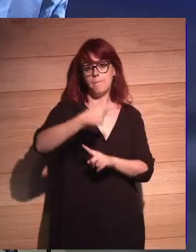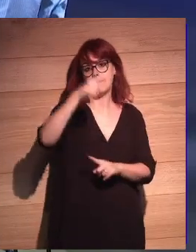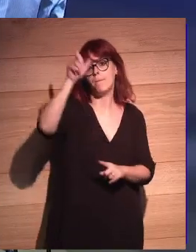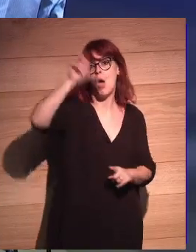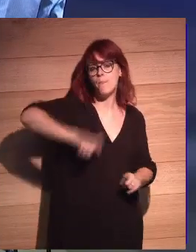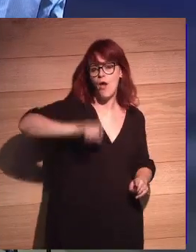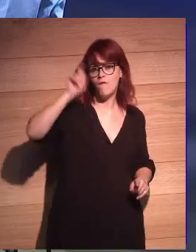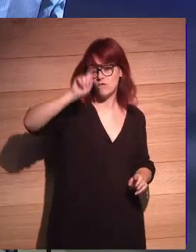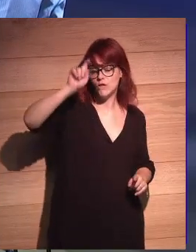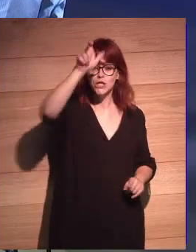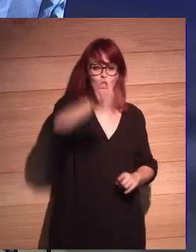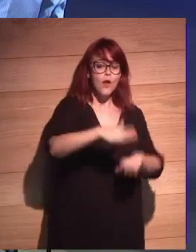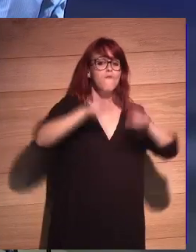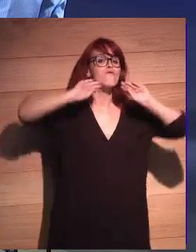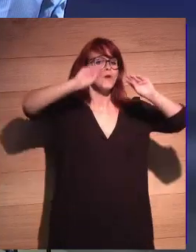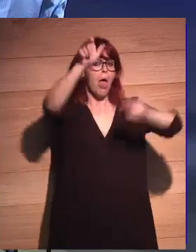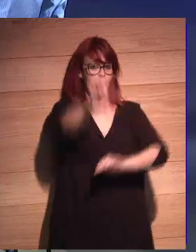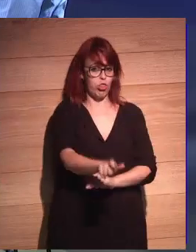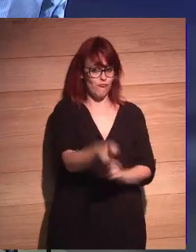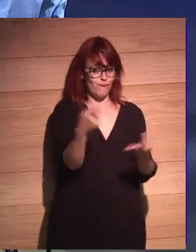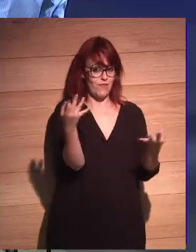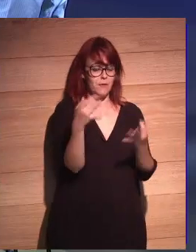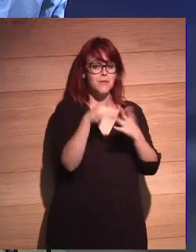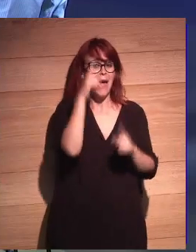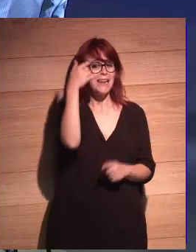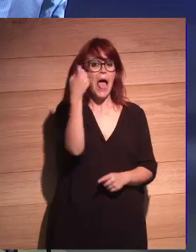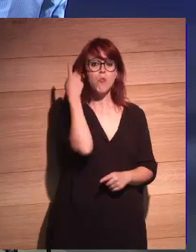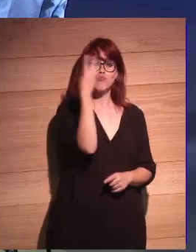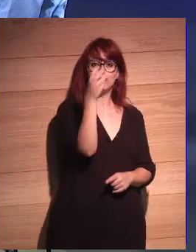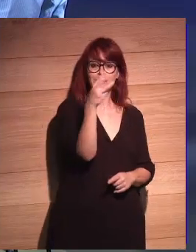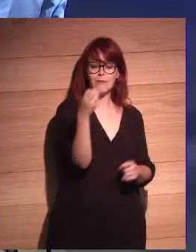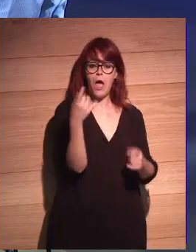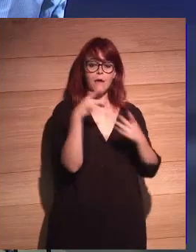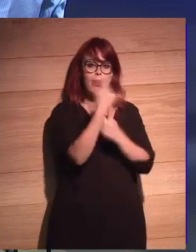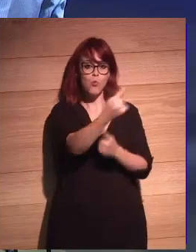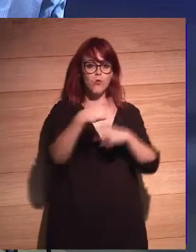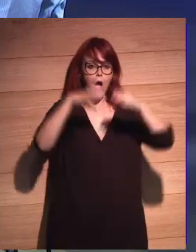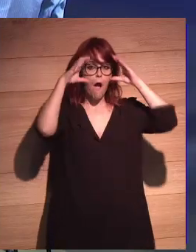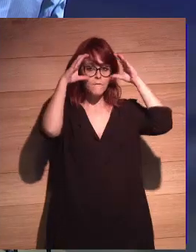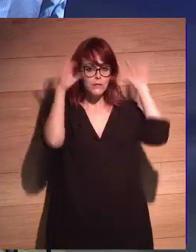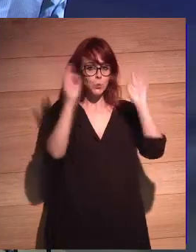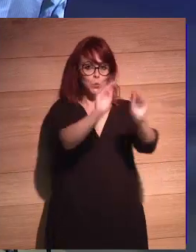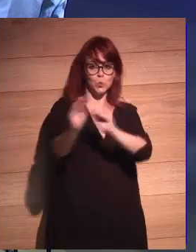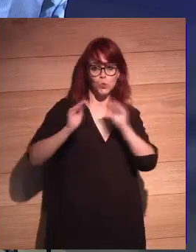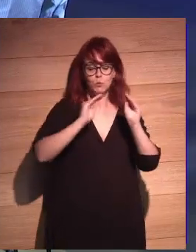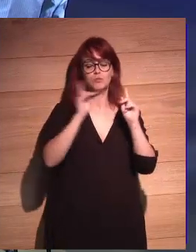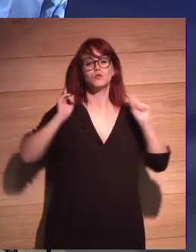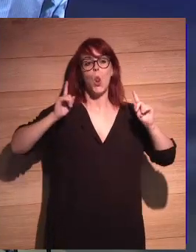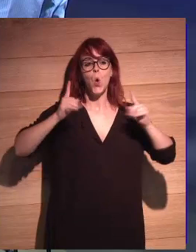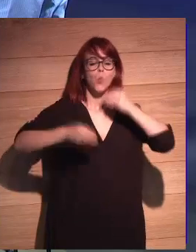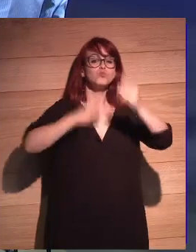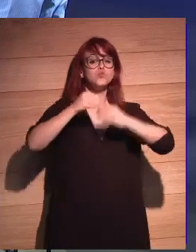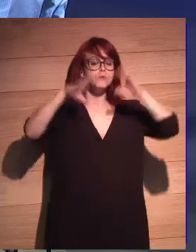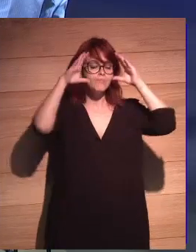to train the teachers. Because just imagine 30 students, each with his